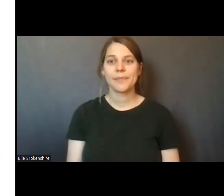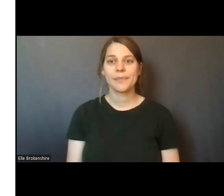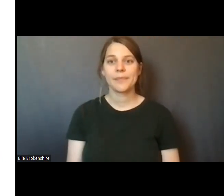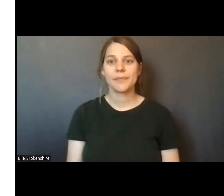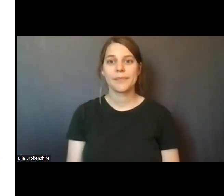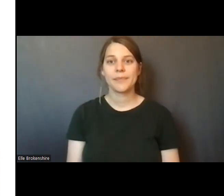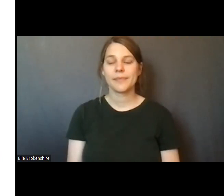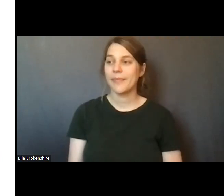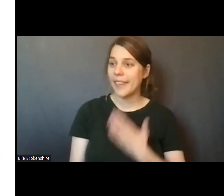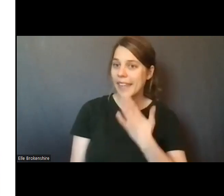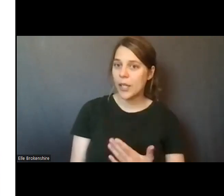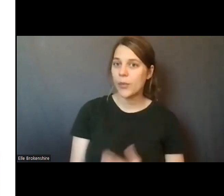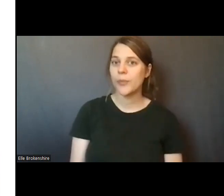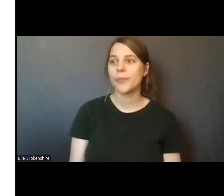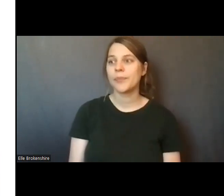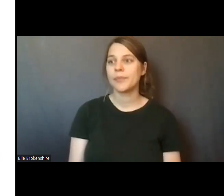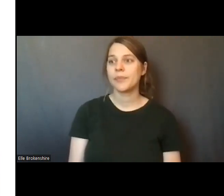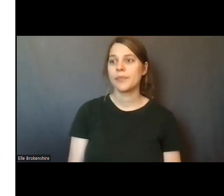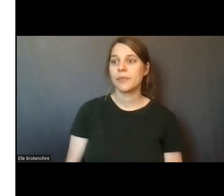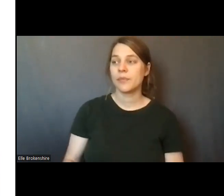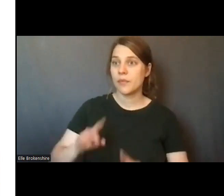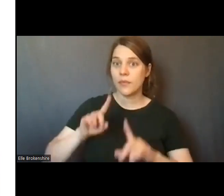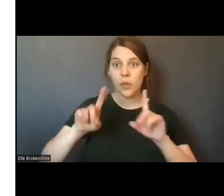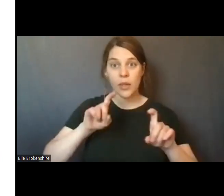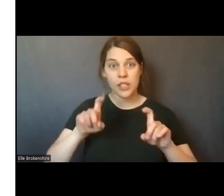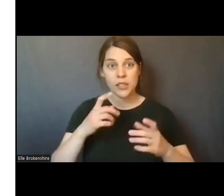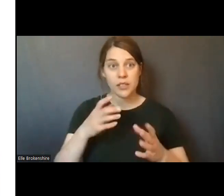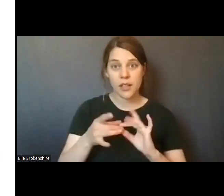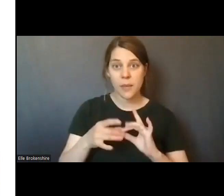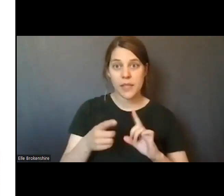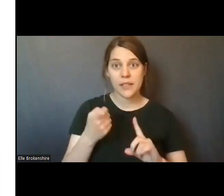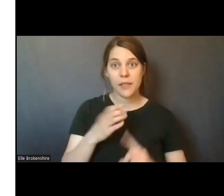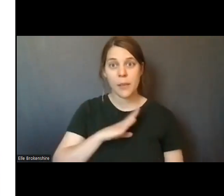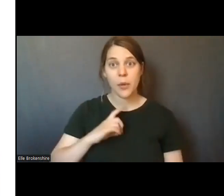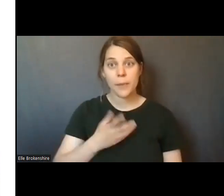Thank you. Any questions or comments from the board?